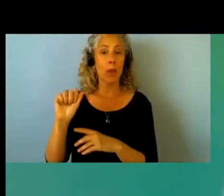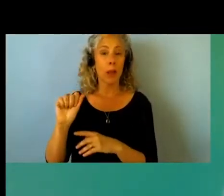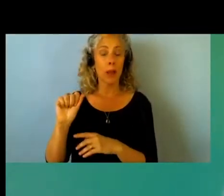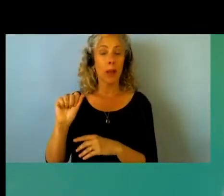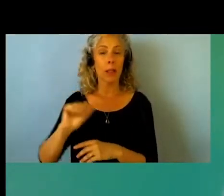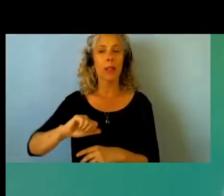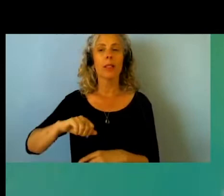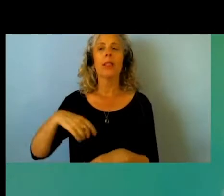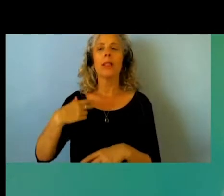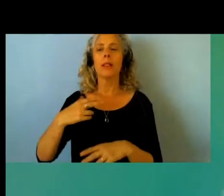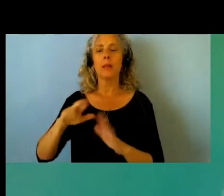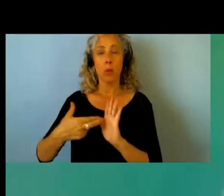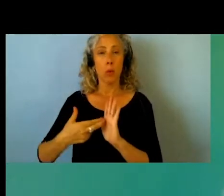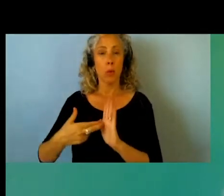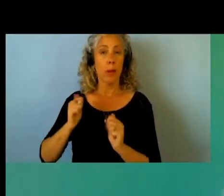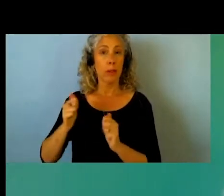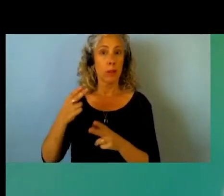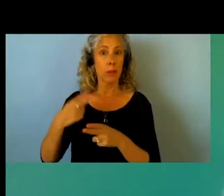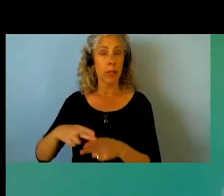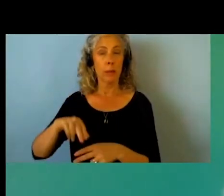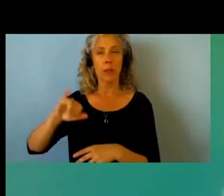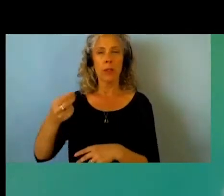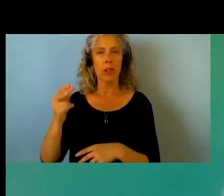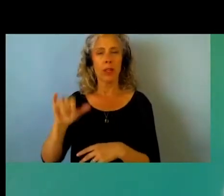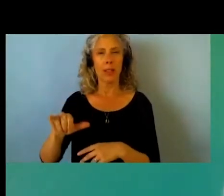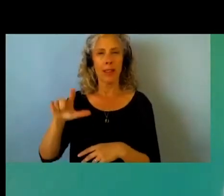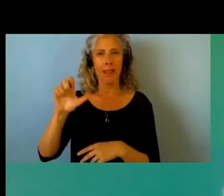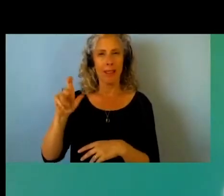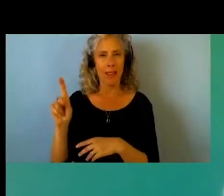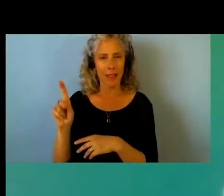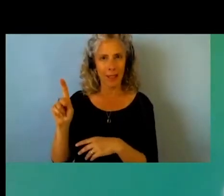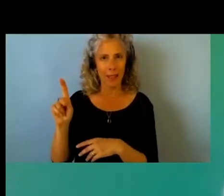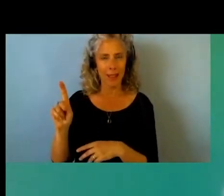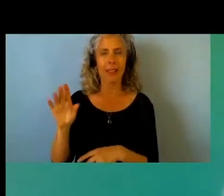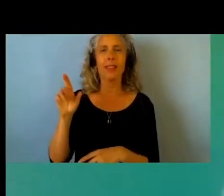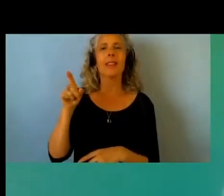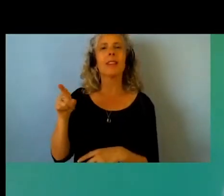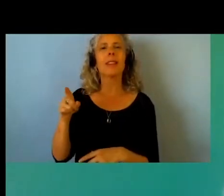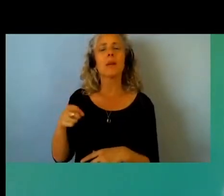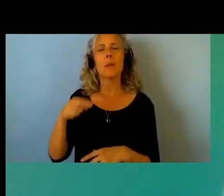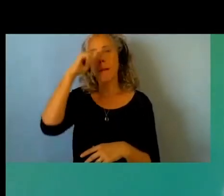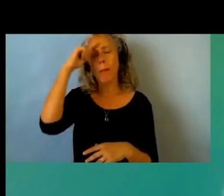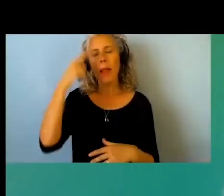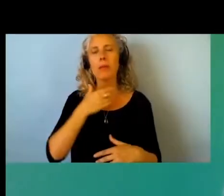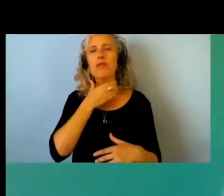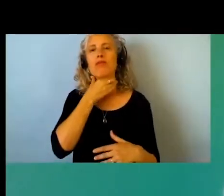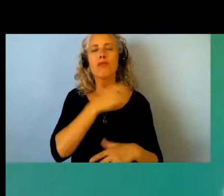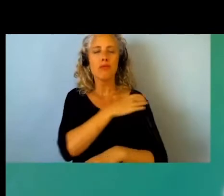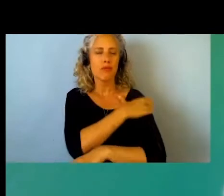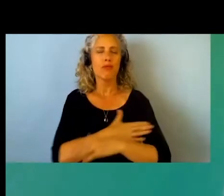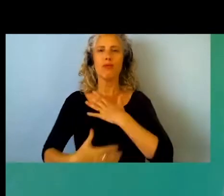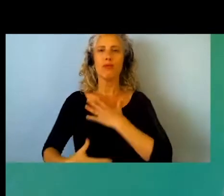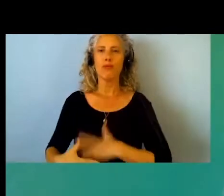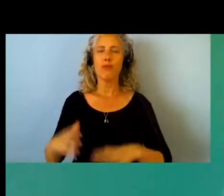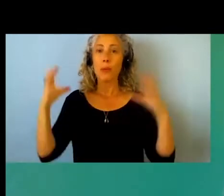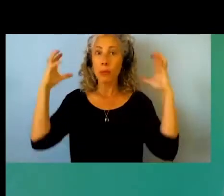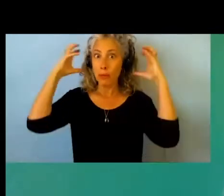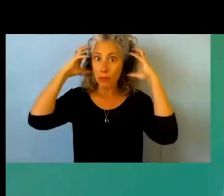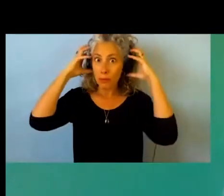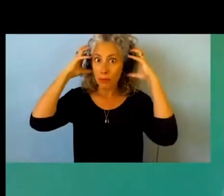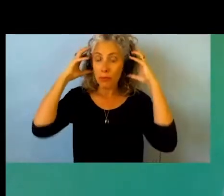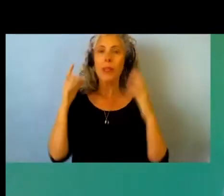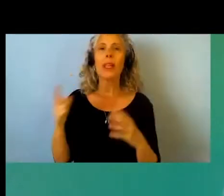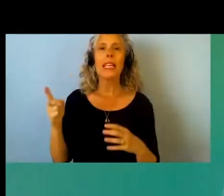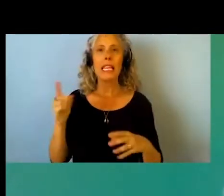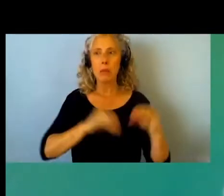has short, dark hair and a thin face and is wearing a long-sleeved black turtleneck and headphones. He gestures with his arms